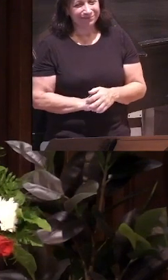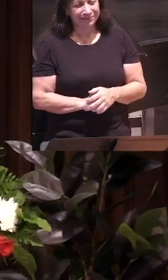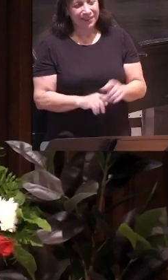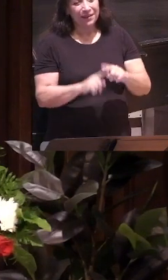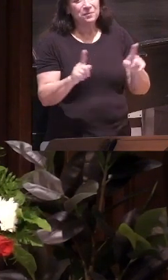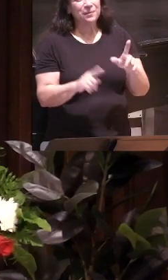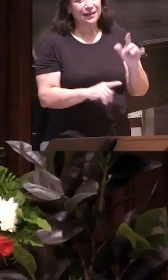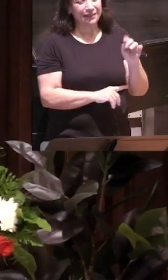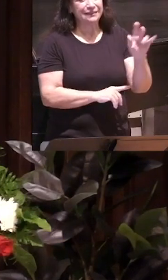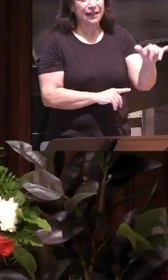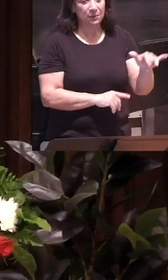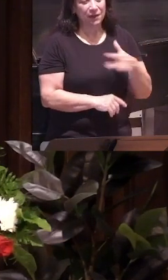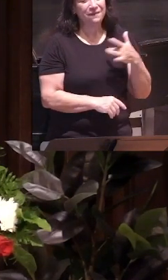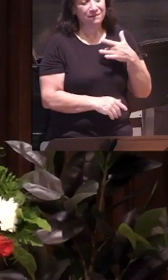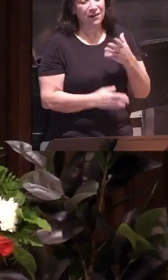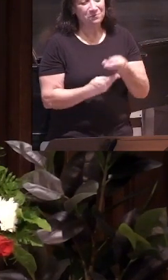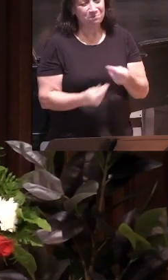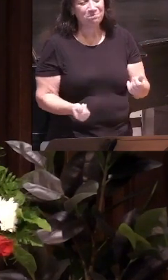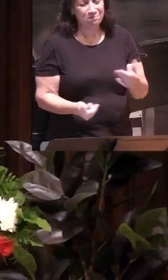But Tammy felt better.